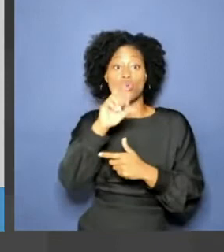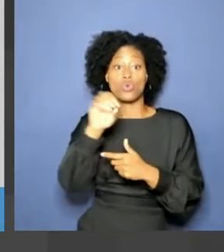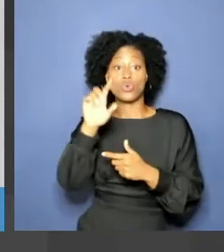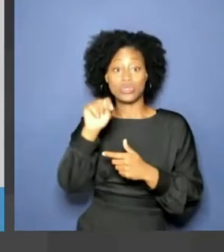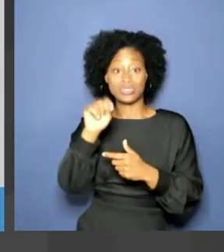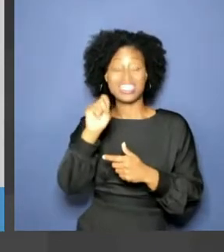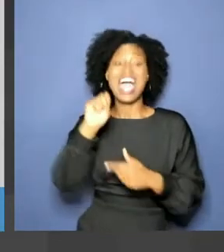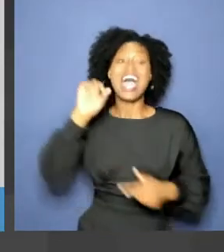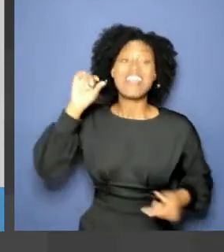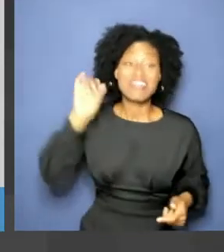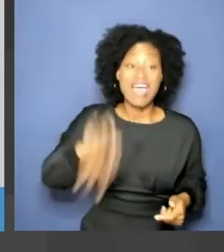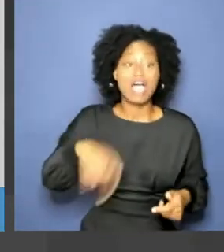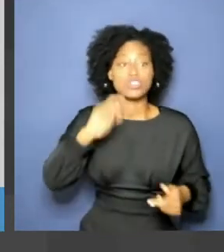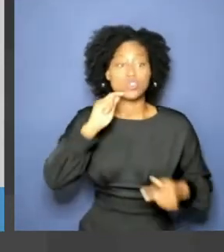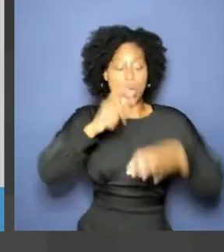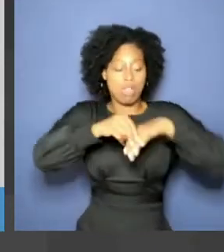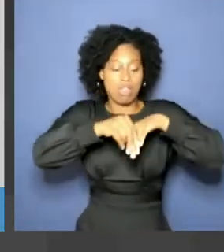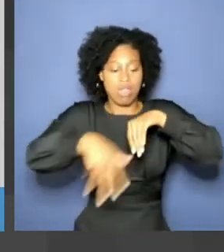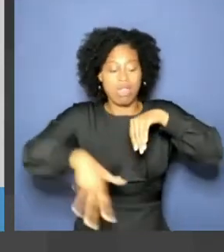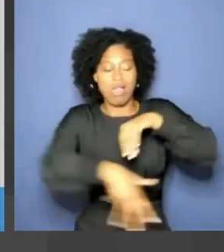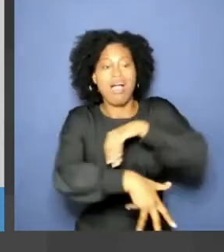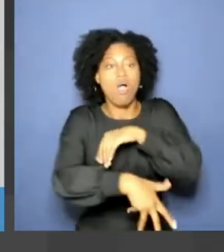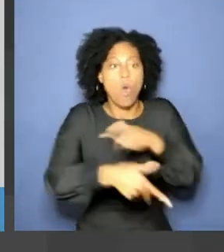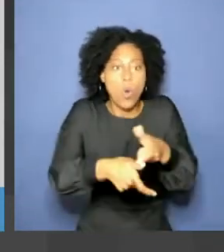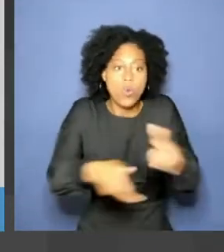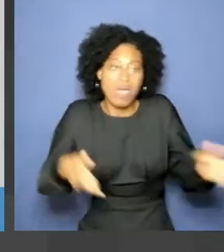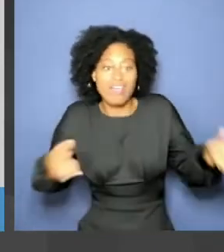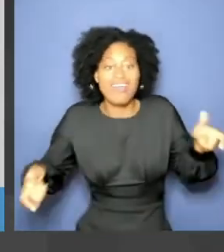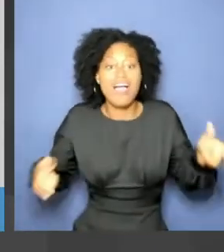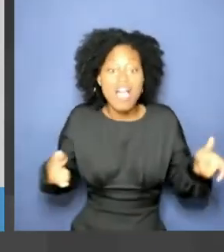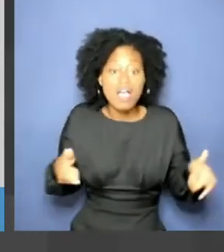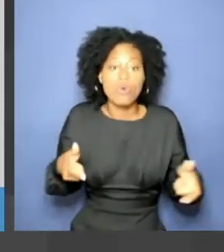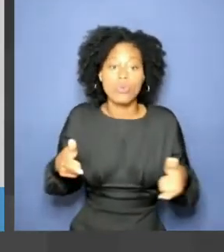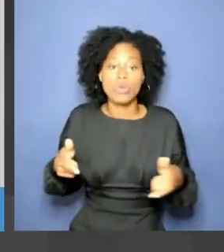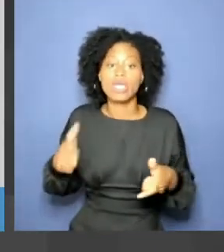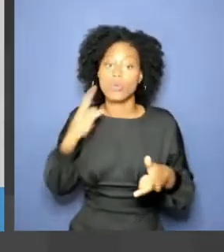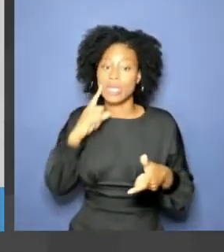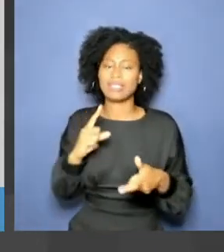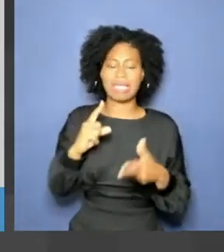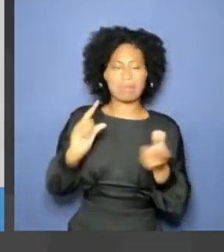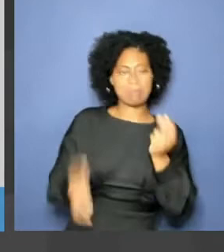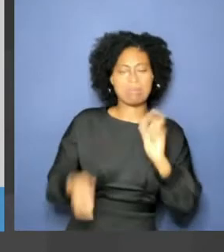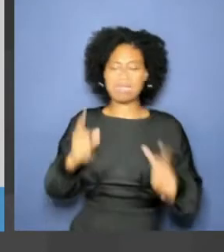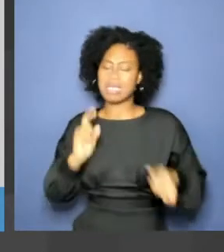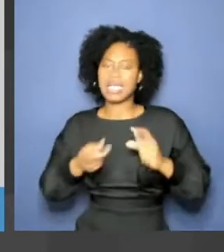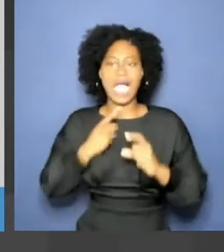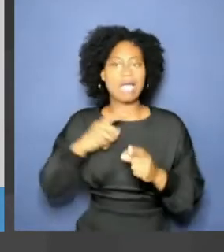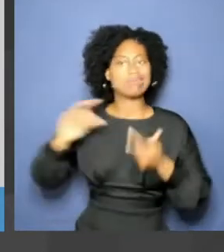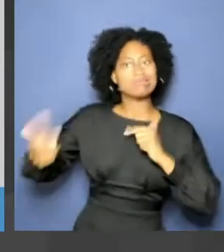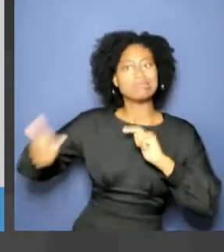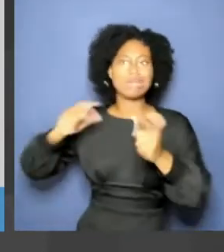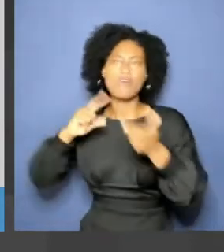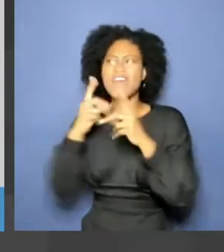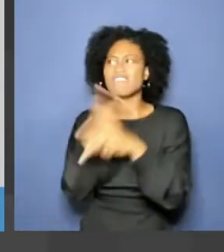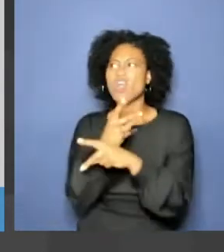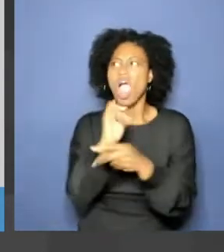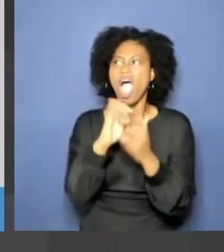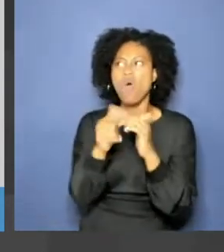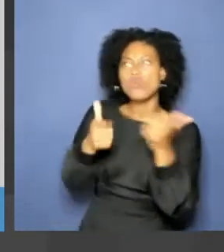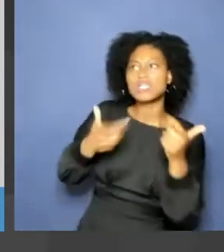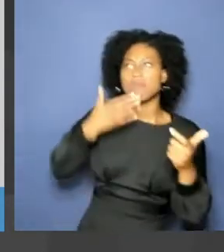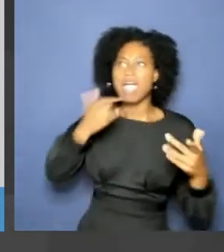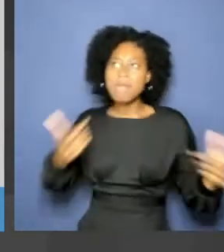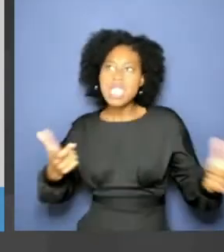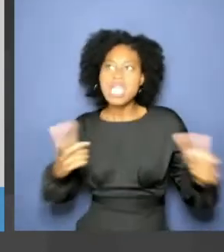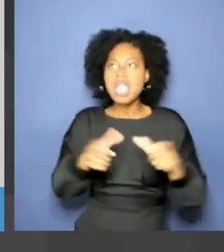And we actually prototyped quite a lot back and forth, and it was a bit tricky to decide how the roots should look like, as you see in this picture here. But now I'm so happy